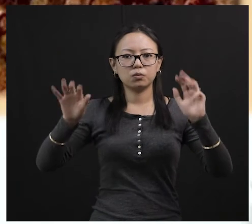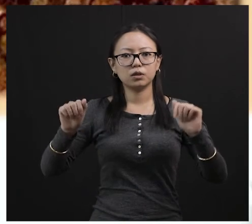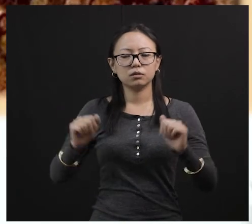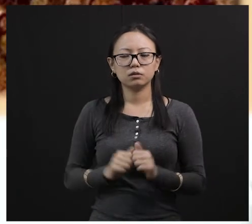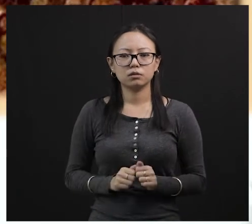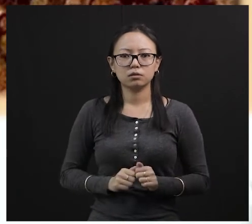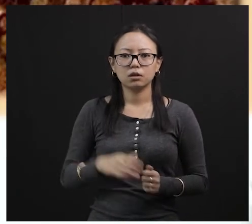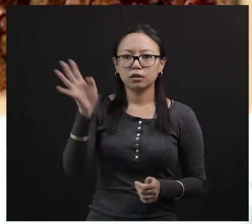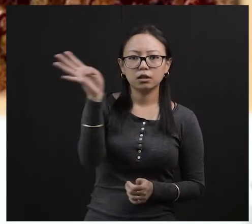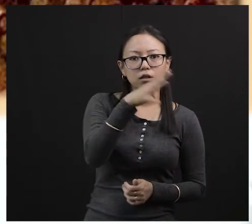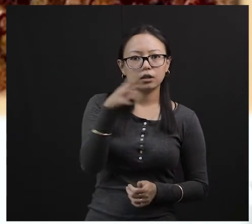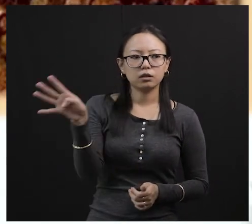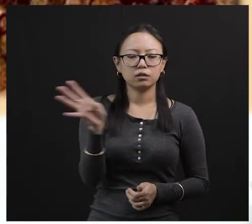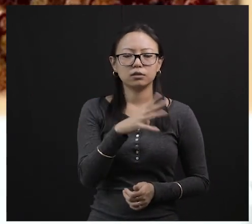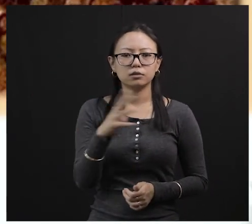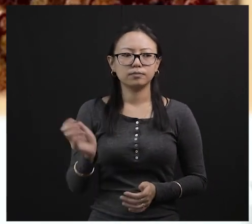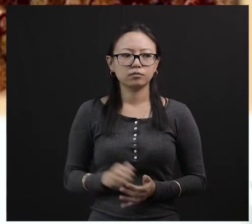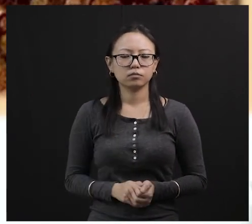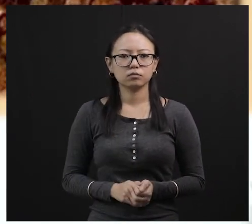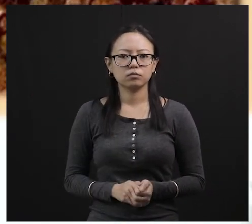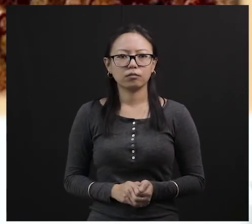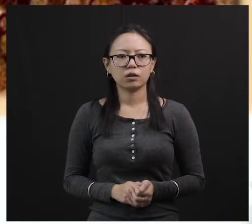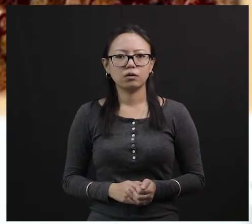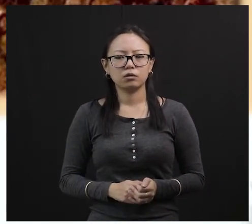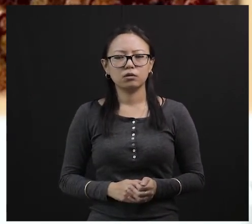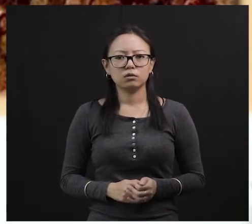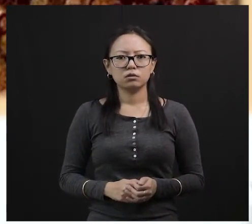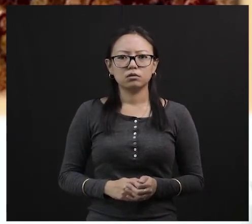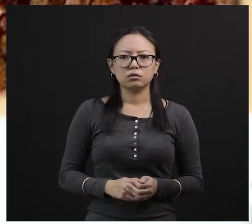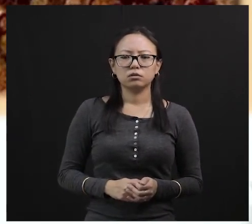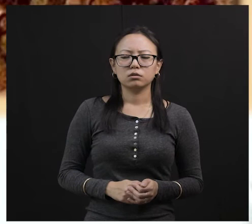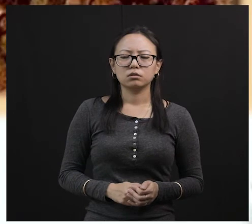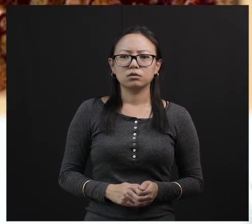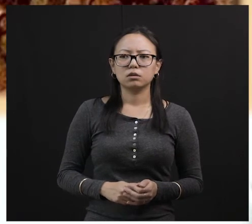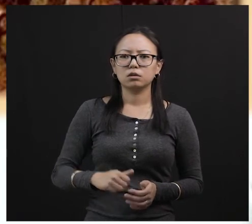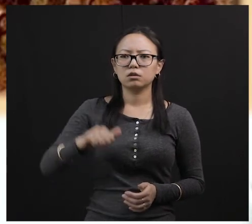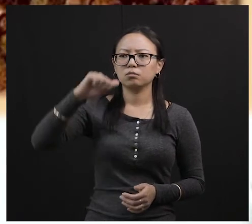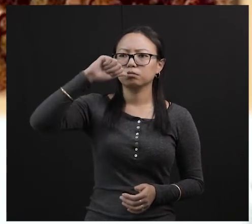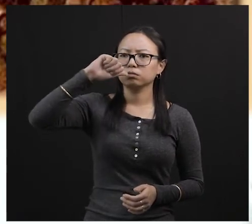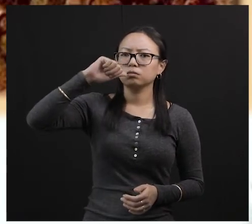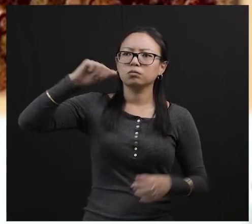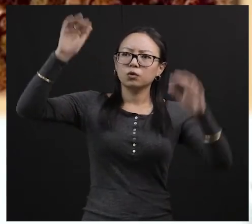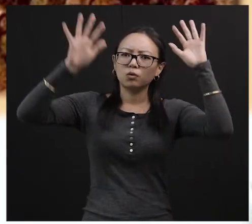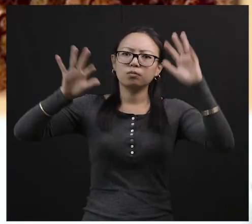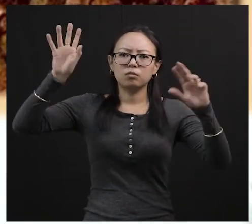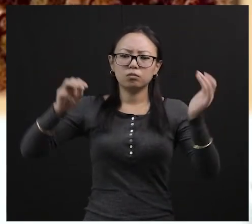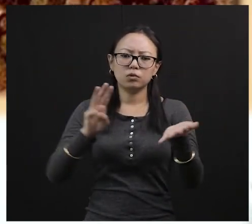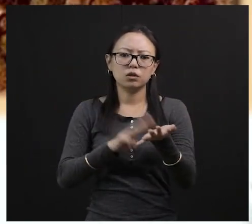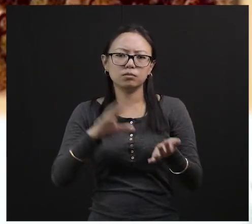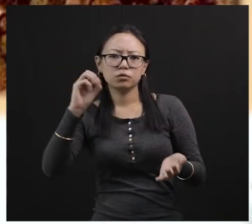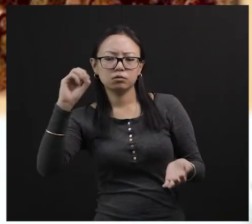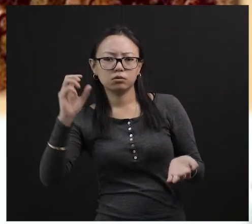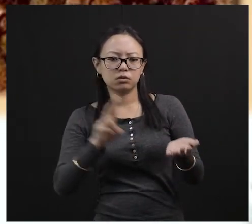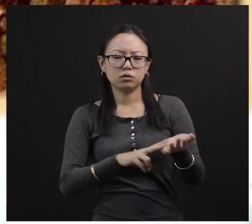bring down these huge rocks from the mountainside. Yes or no? From the mountainside, it'll roll down, and as it rolls down, one piece of a rock